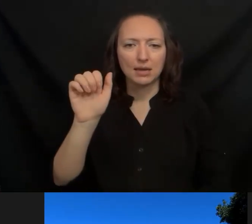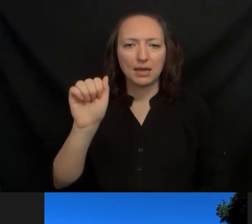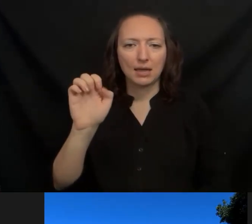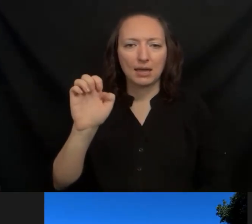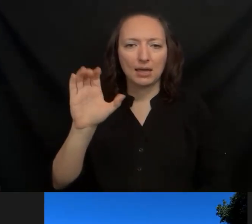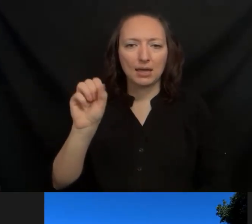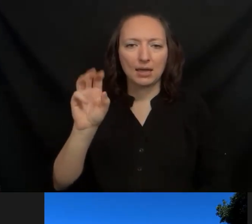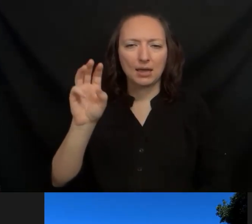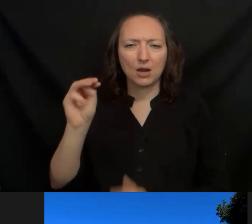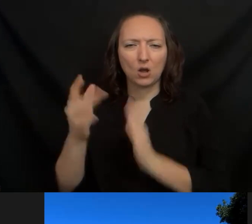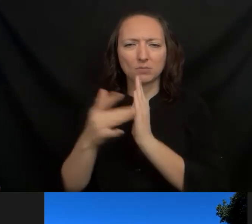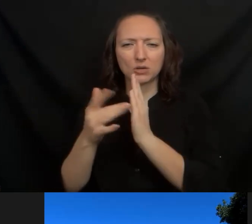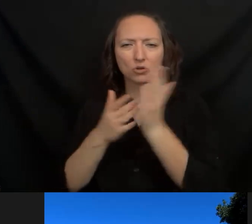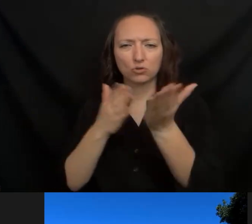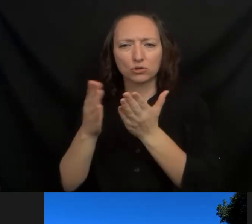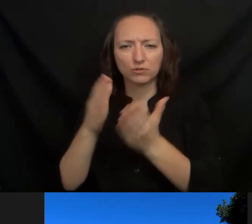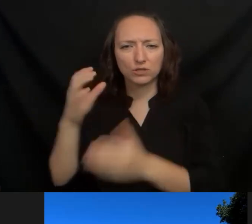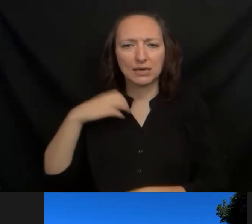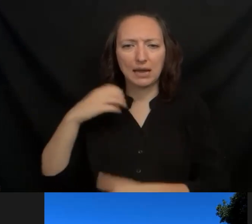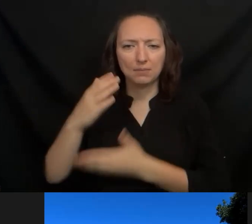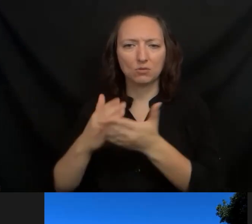budget